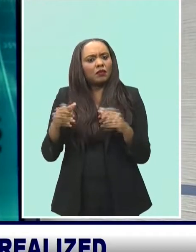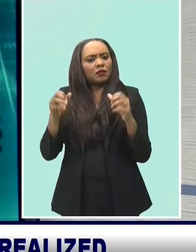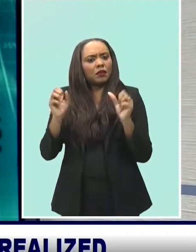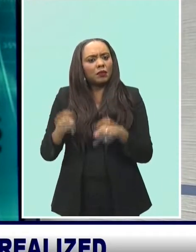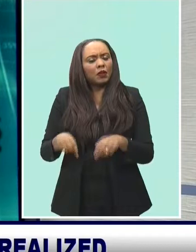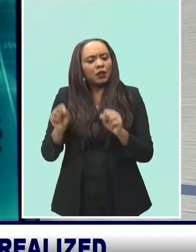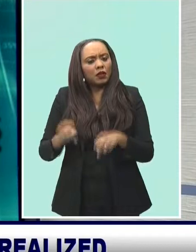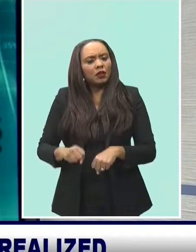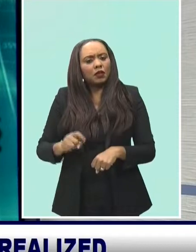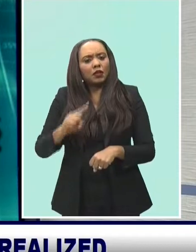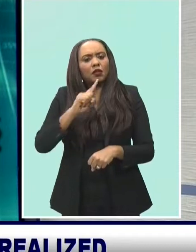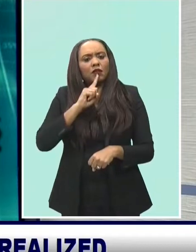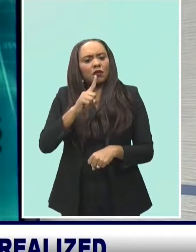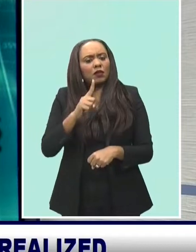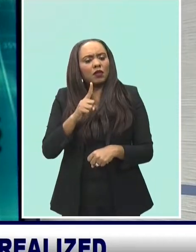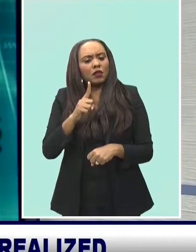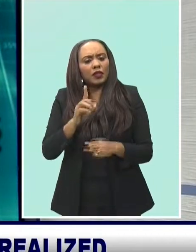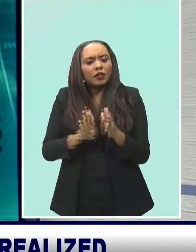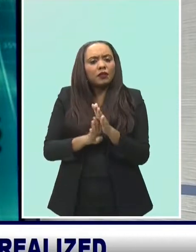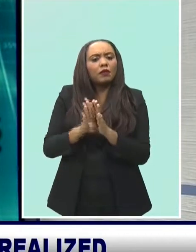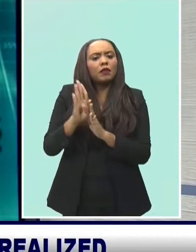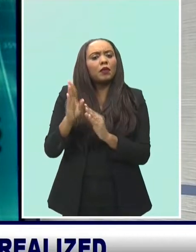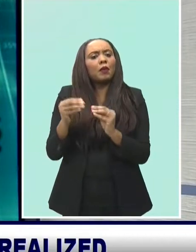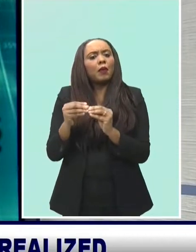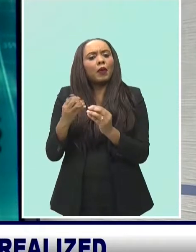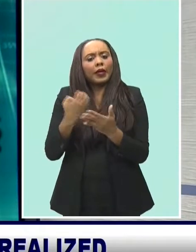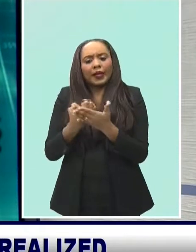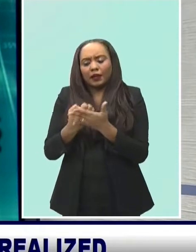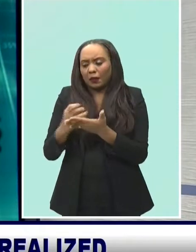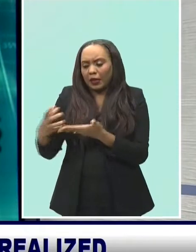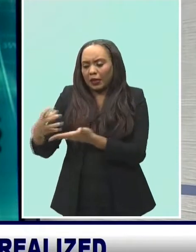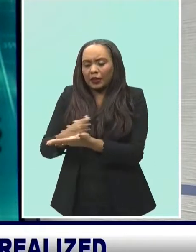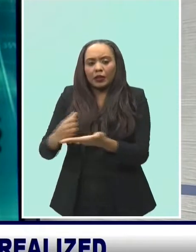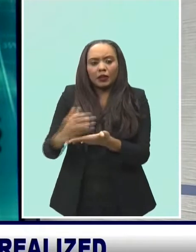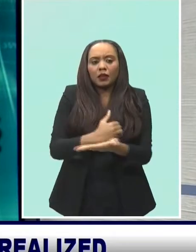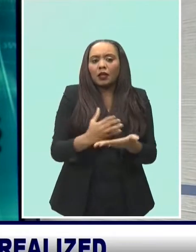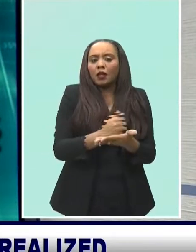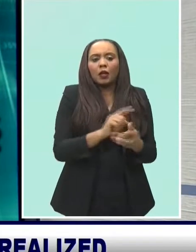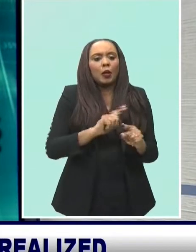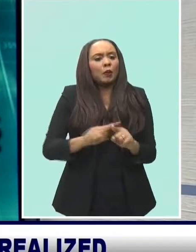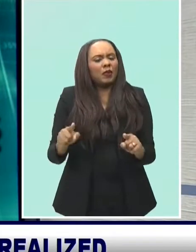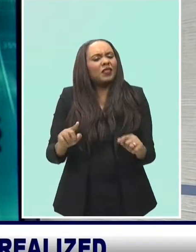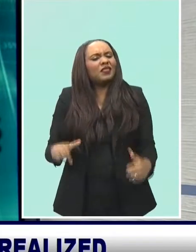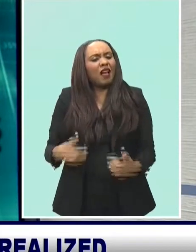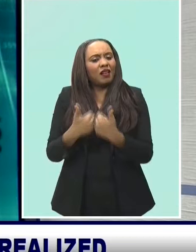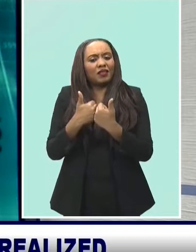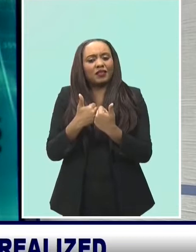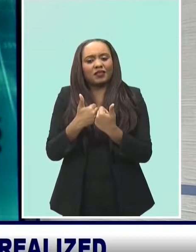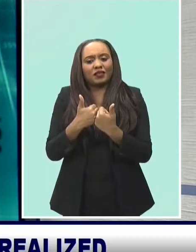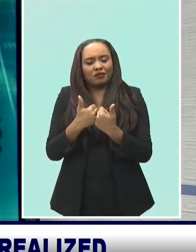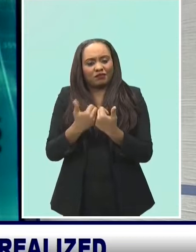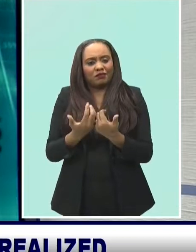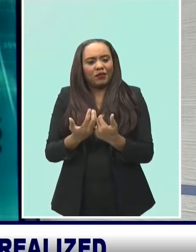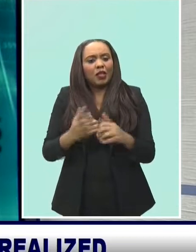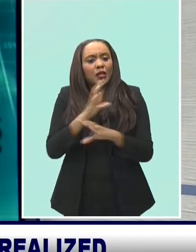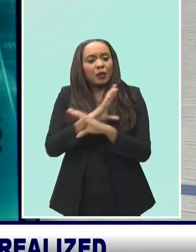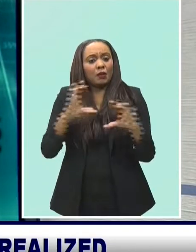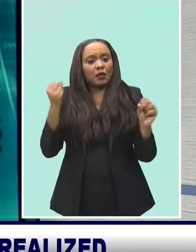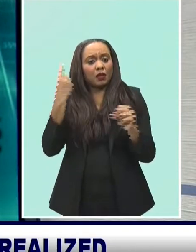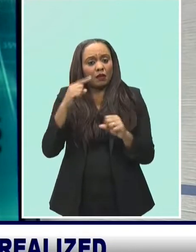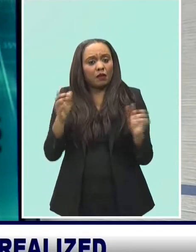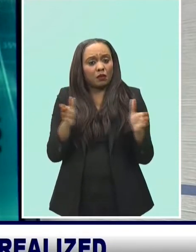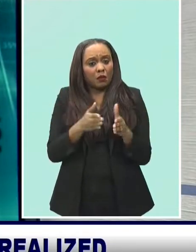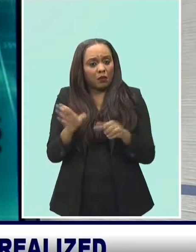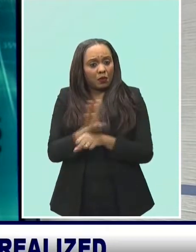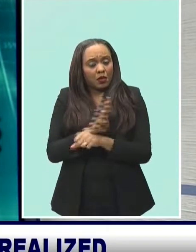spur significant economic growth in Barbados, their potential is not being realized due to major challenges. This from President of the Small